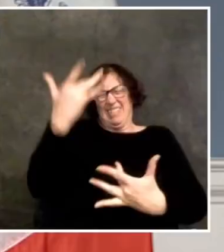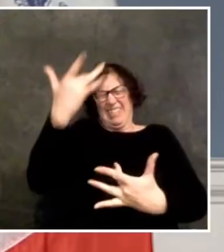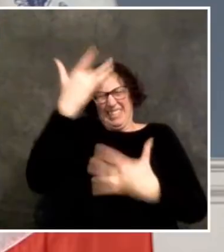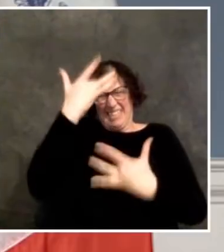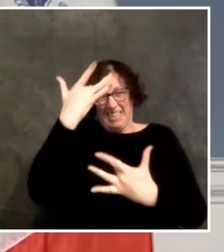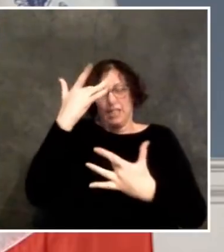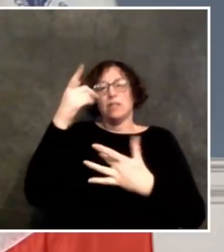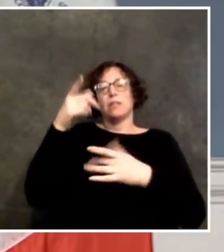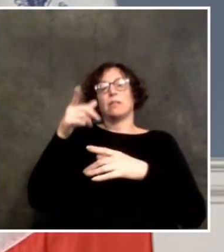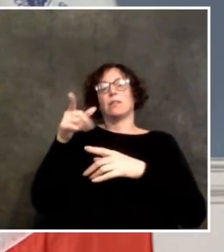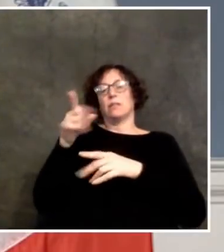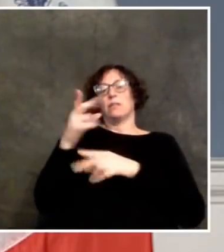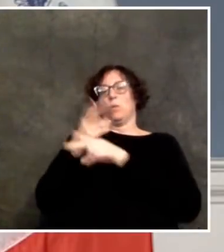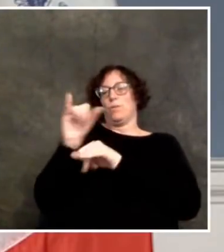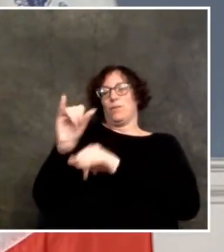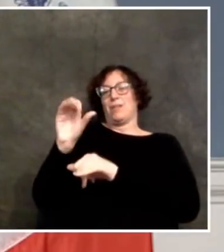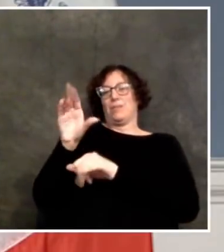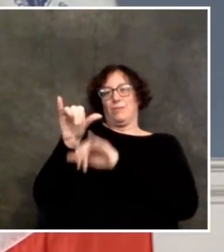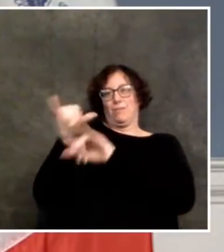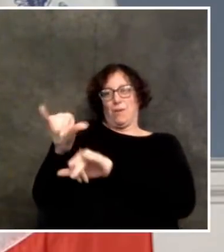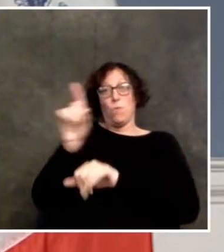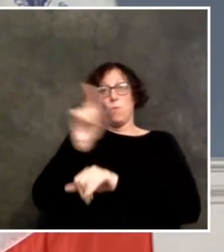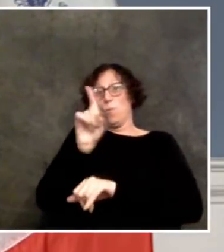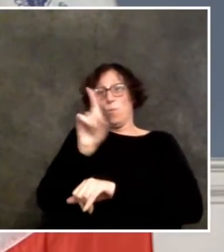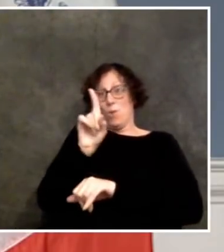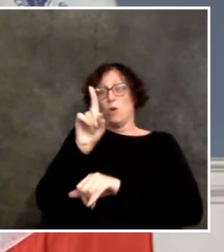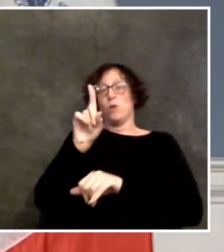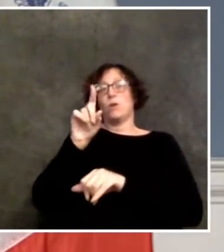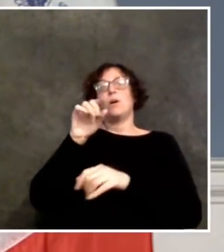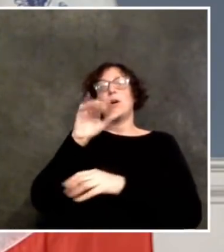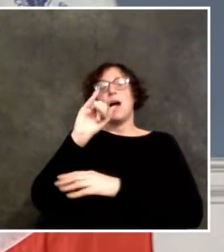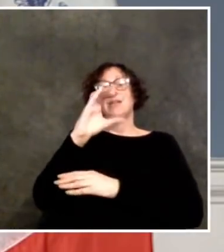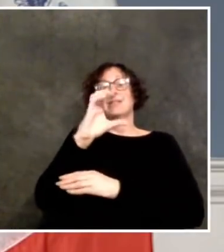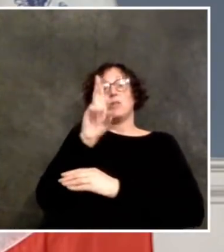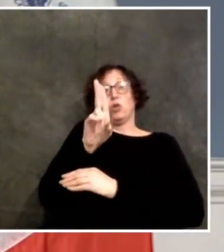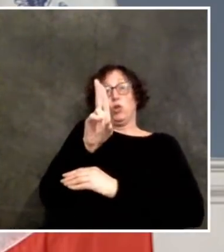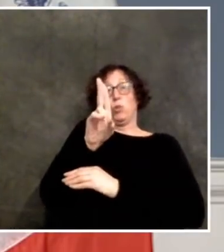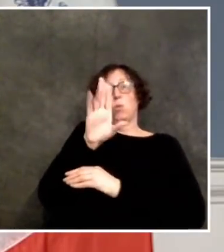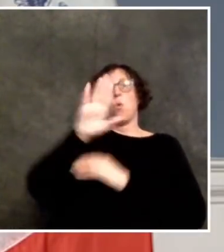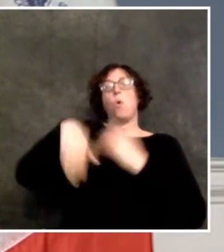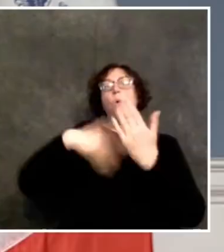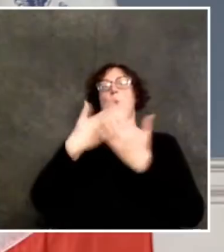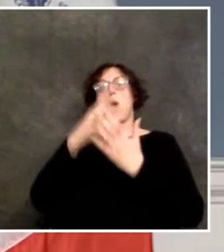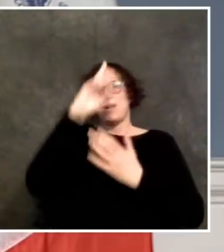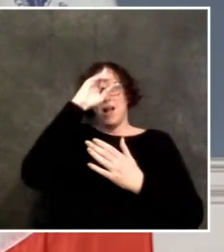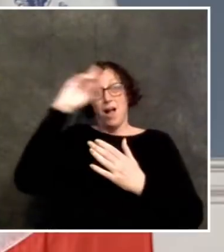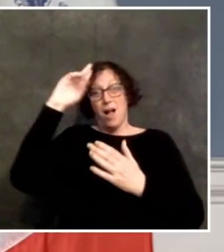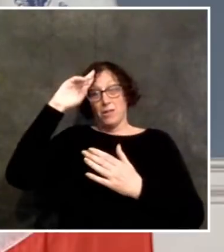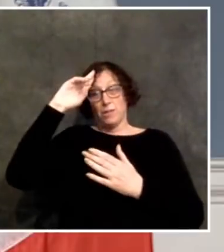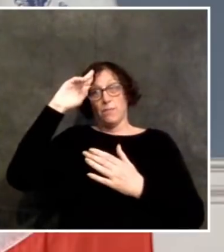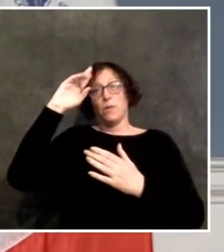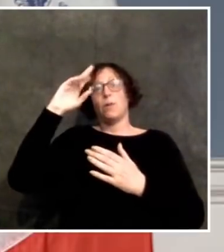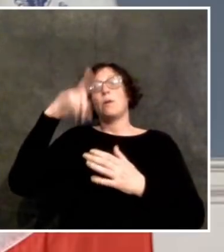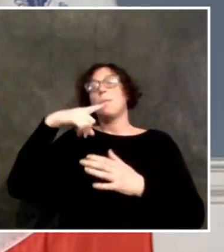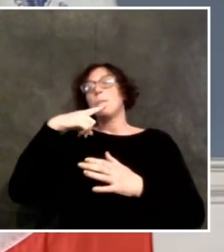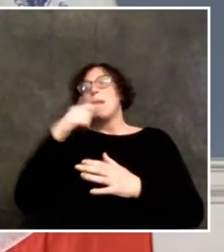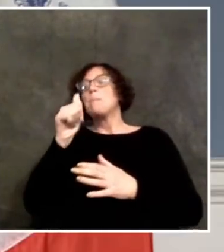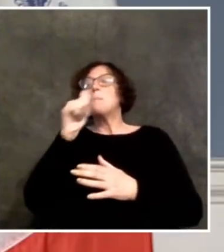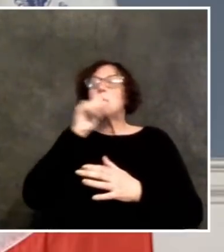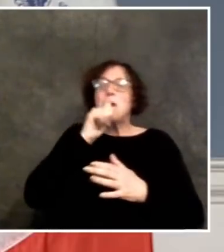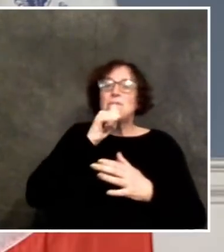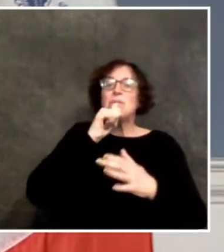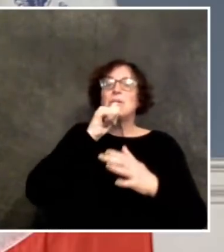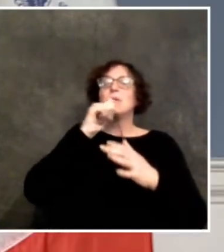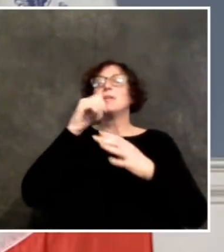private, voluntary, independent, whatever words you want to use, in existing hospitals in the city. That means